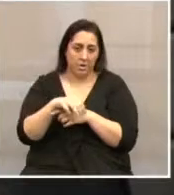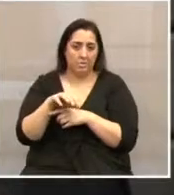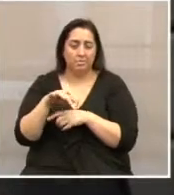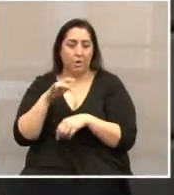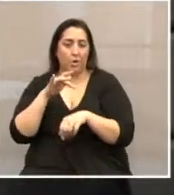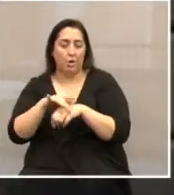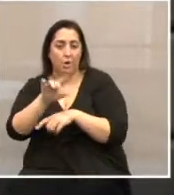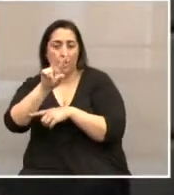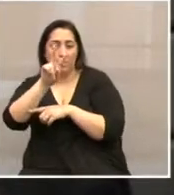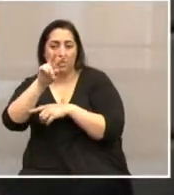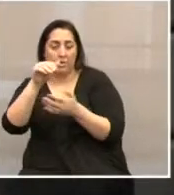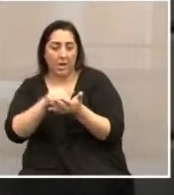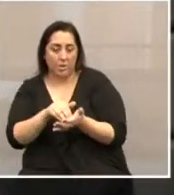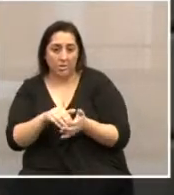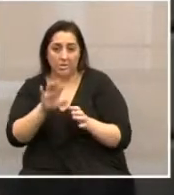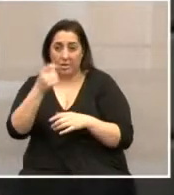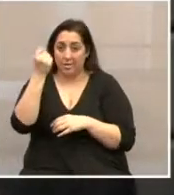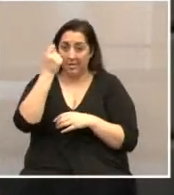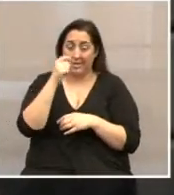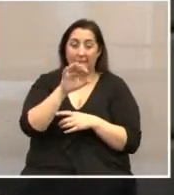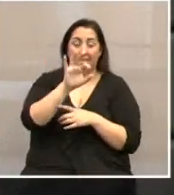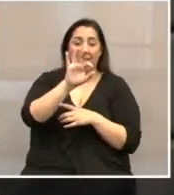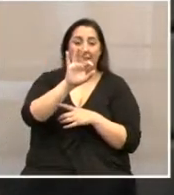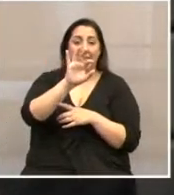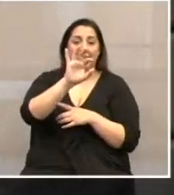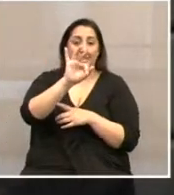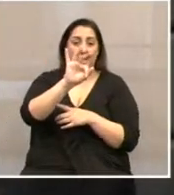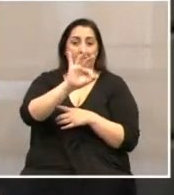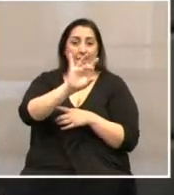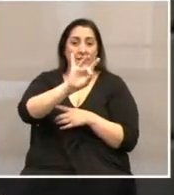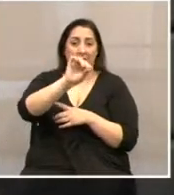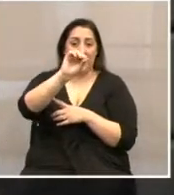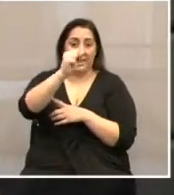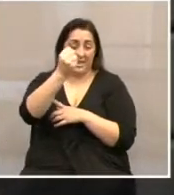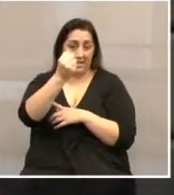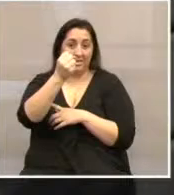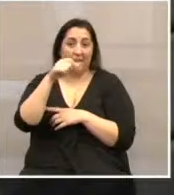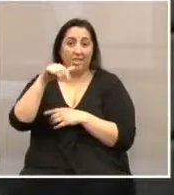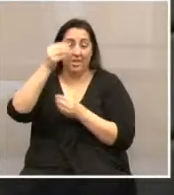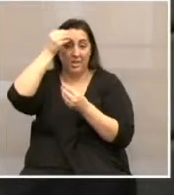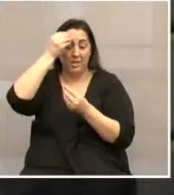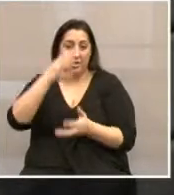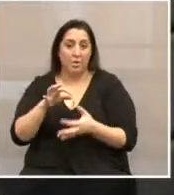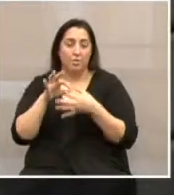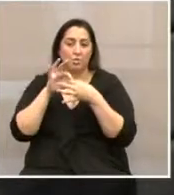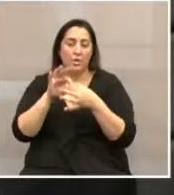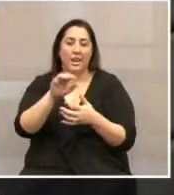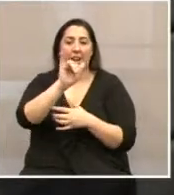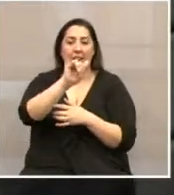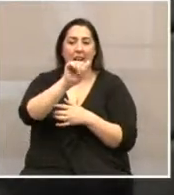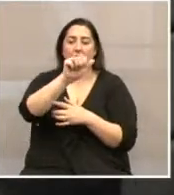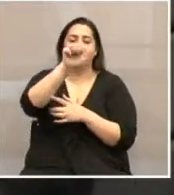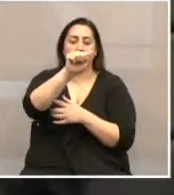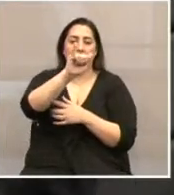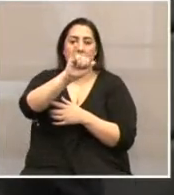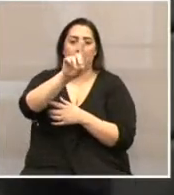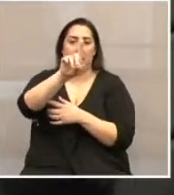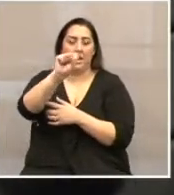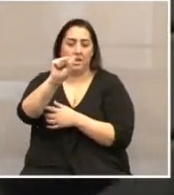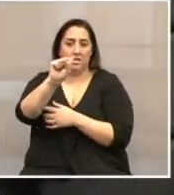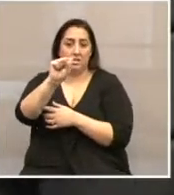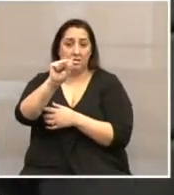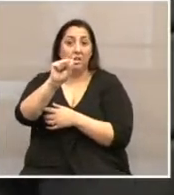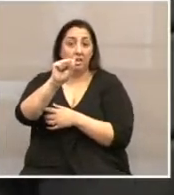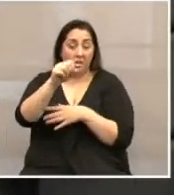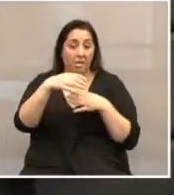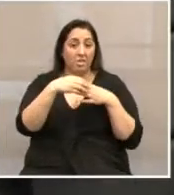colleagues, in the 1980s, disinformation about the spread of AIDS, for example, led President Reagan,